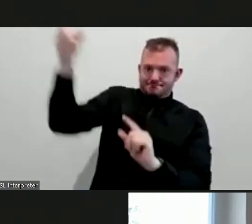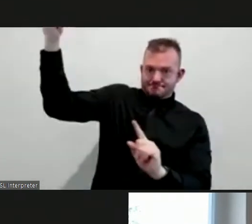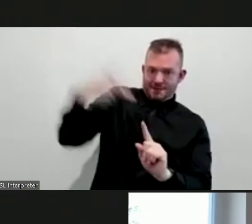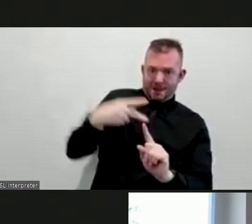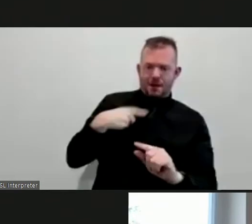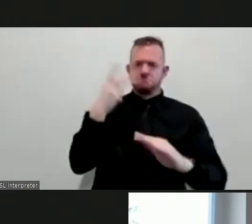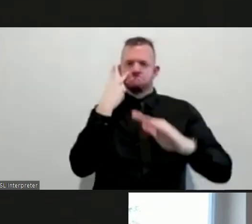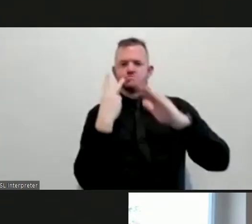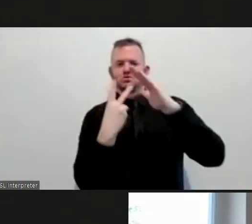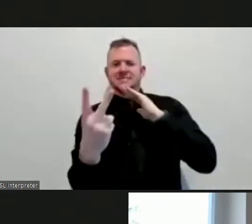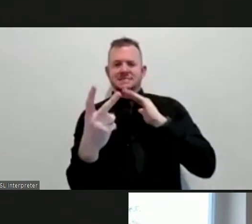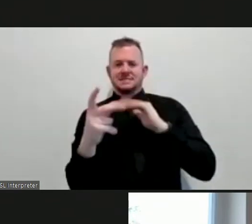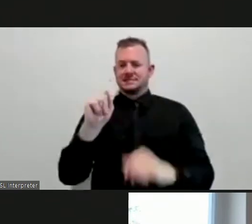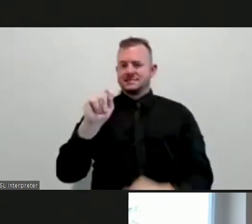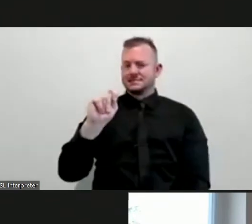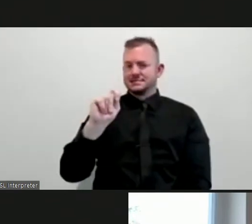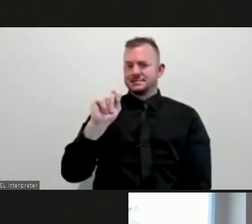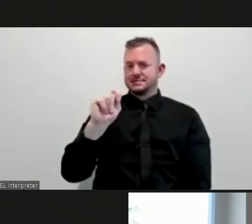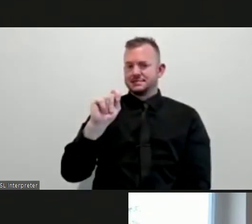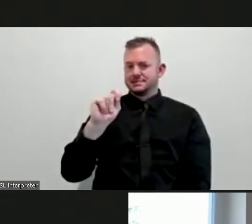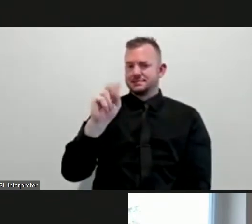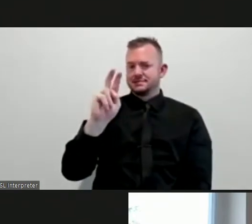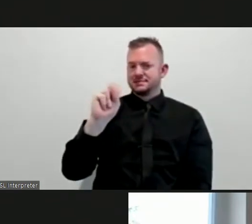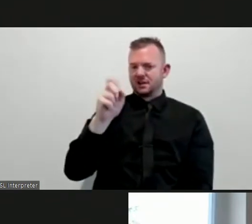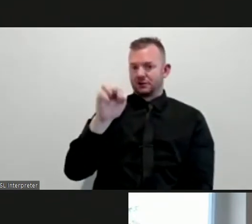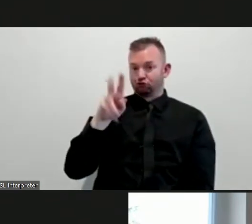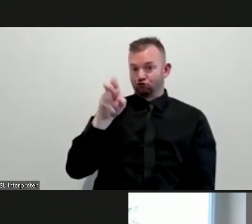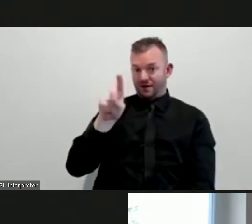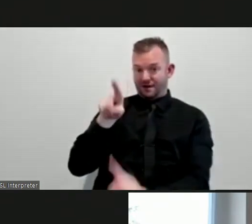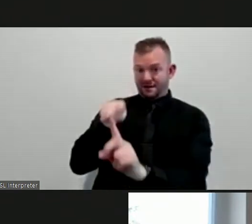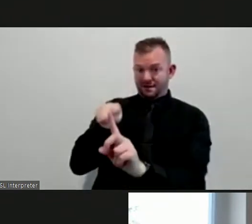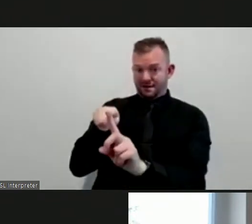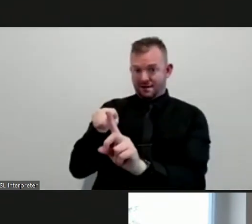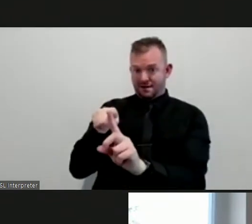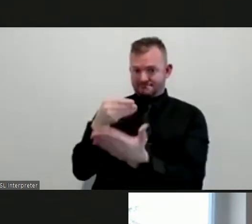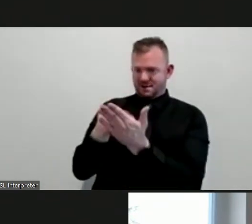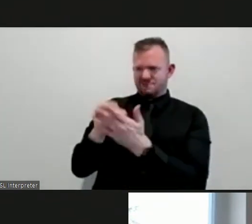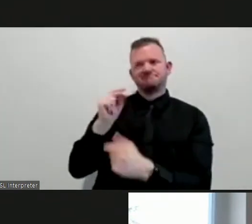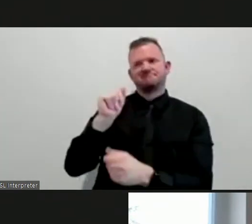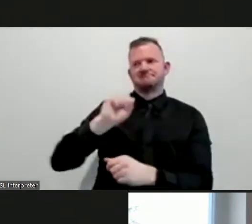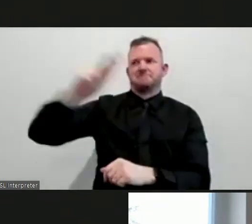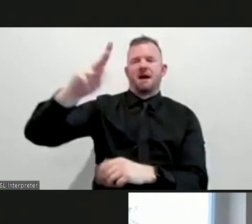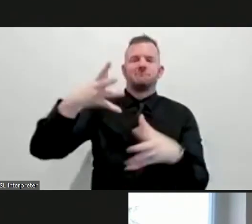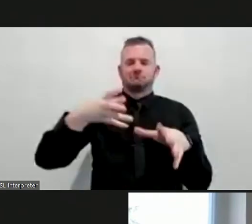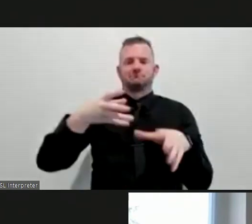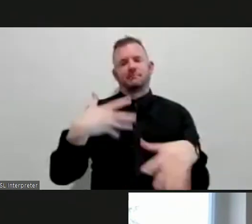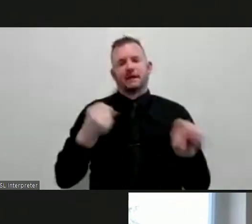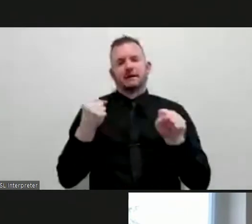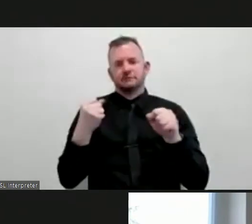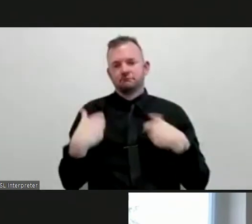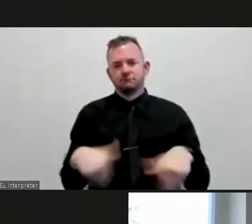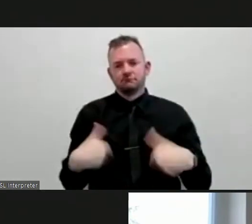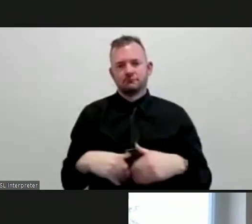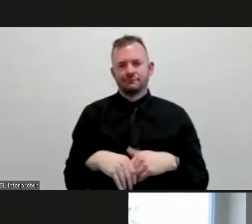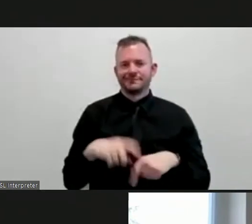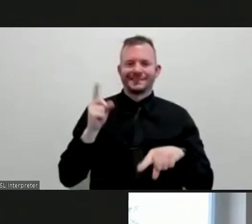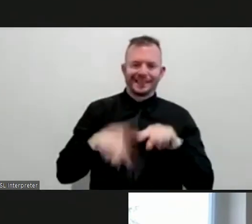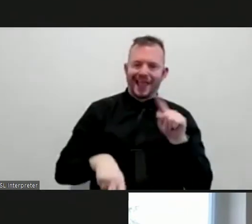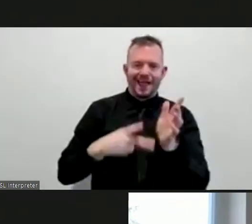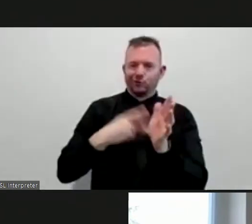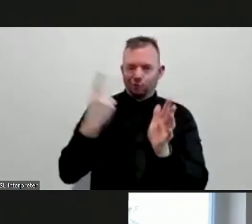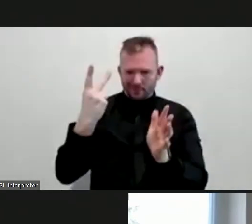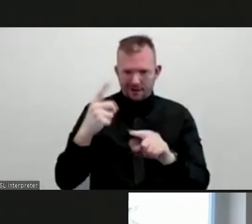that time is pretty fast. What we can't do is duplicate benefits. So if it's available in another federal program,